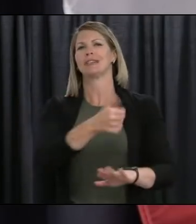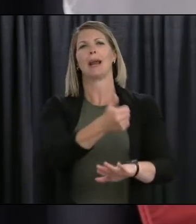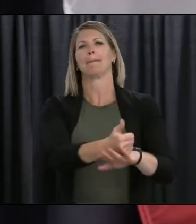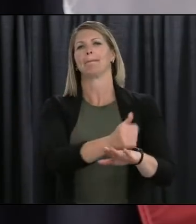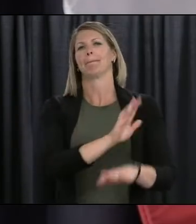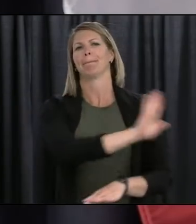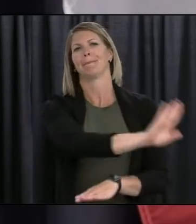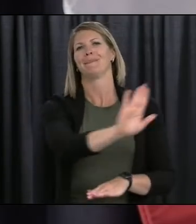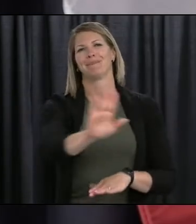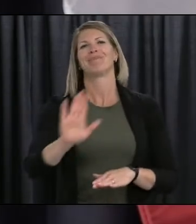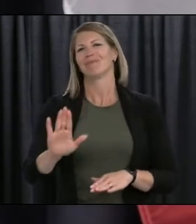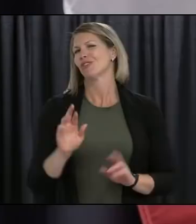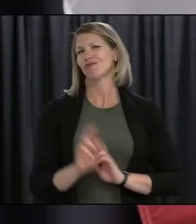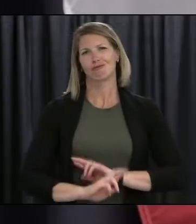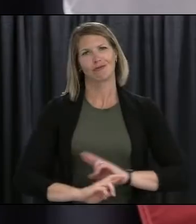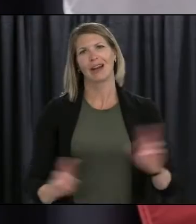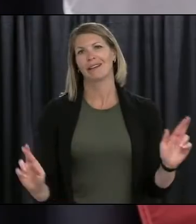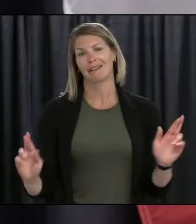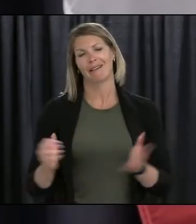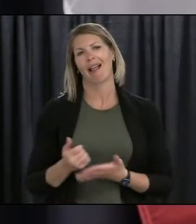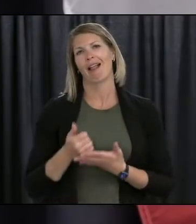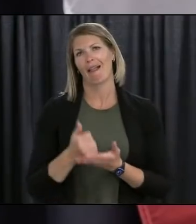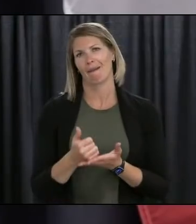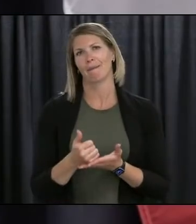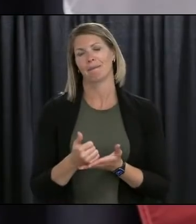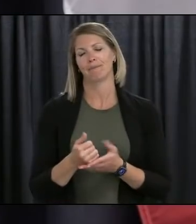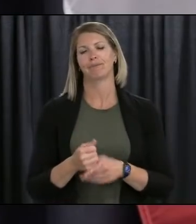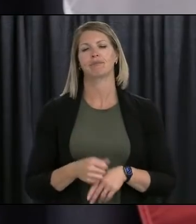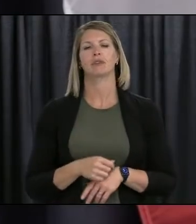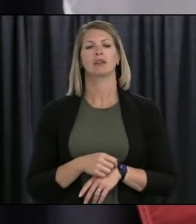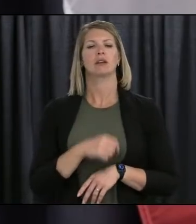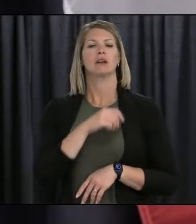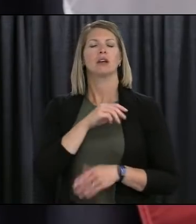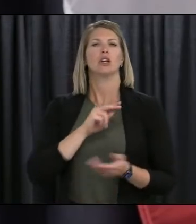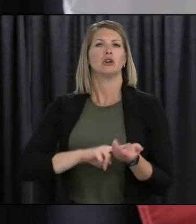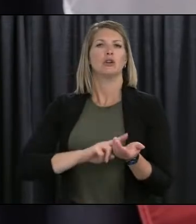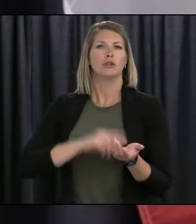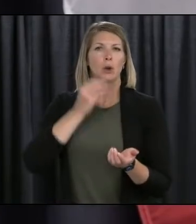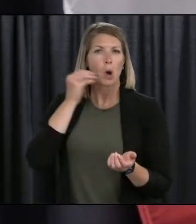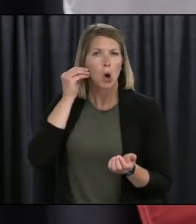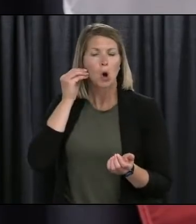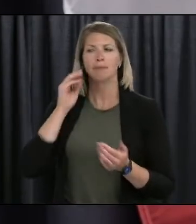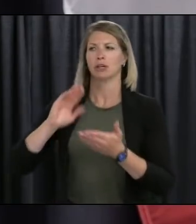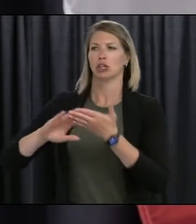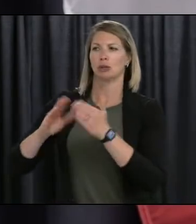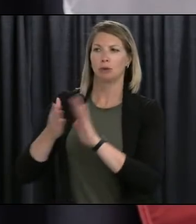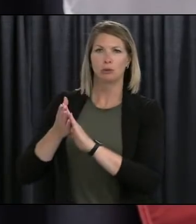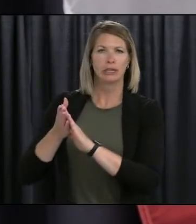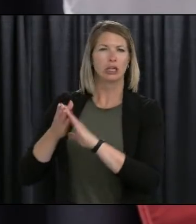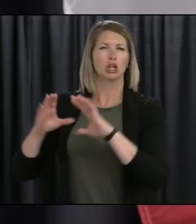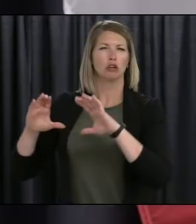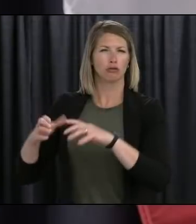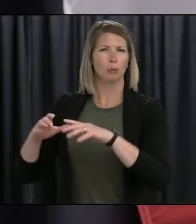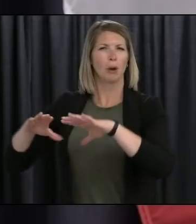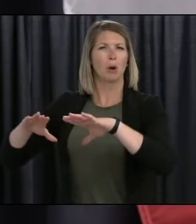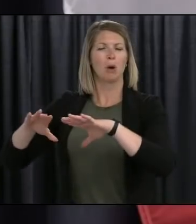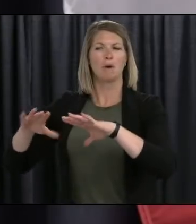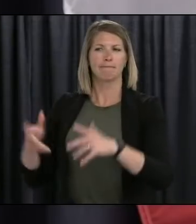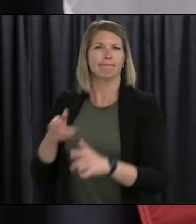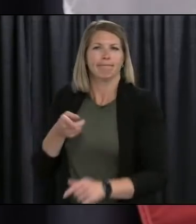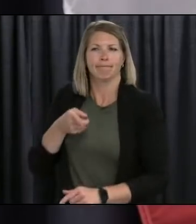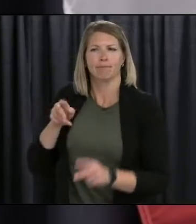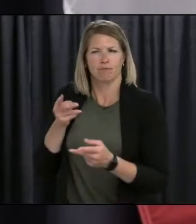plans now in place to deal with that. The personal care homes and the community care homes are obviously private institutions, so they have